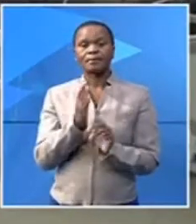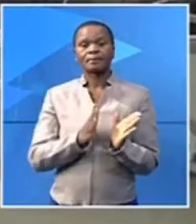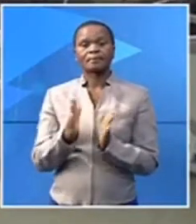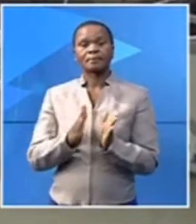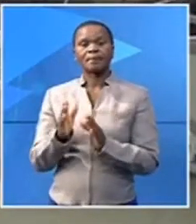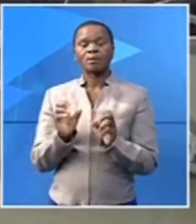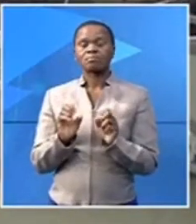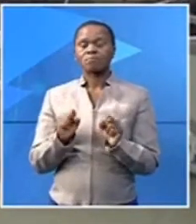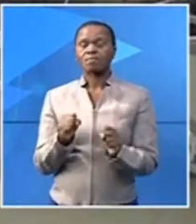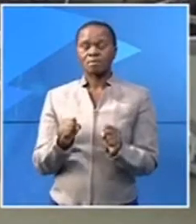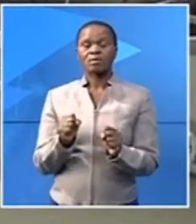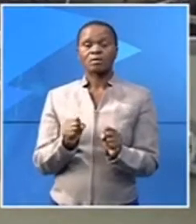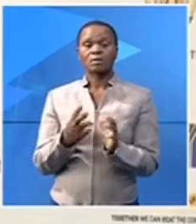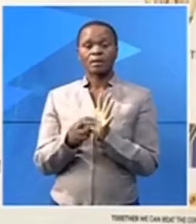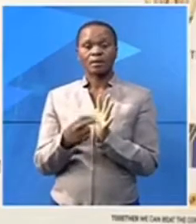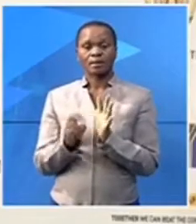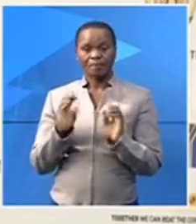ukuqinisa yonke imithetho ebekiweko.